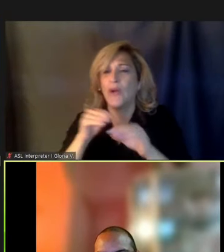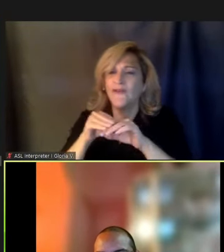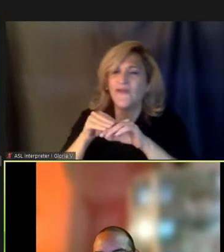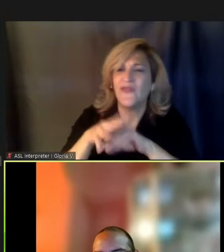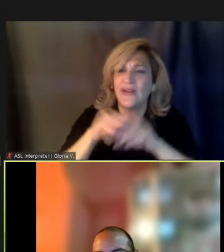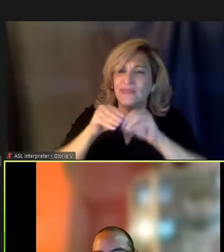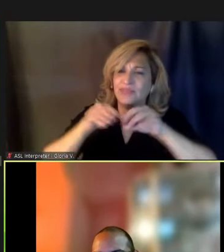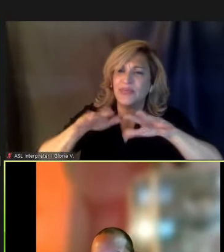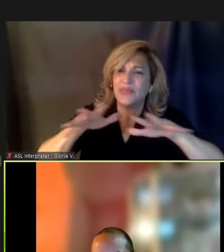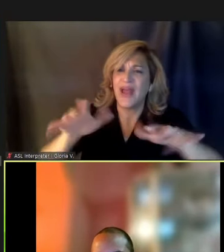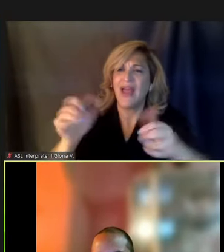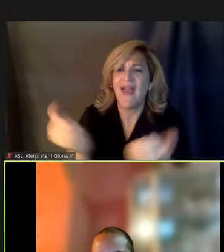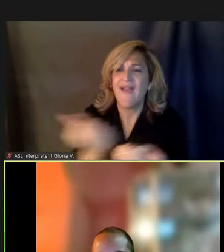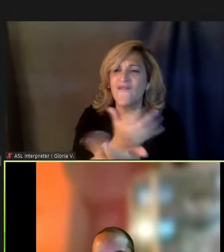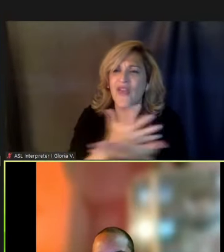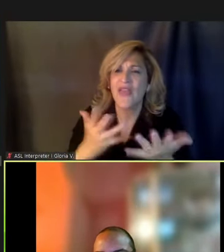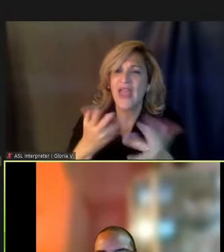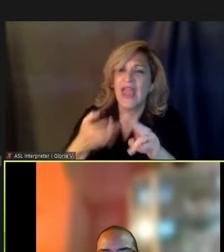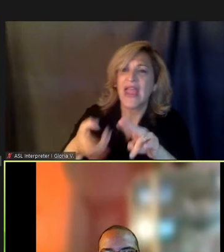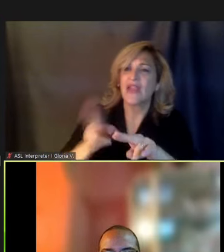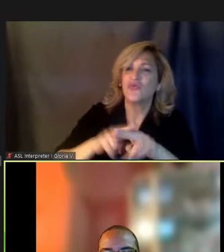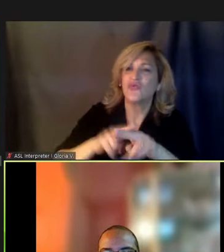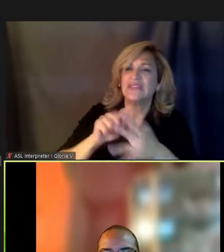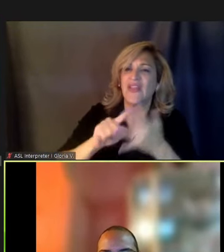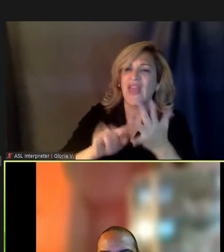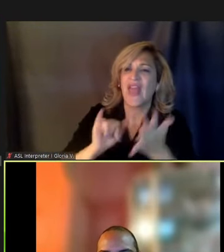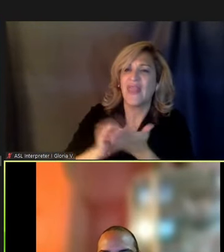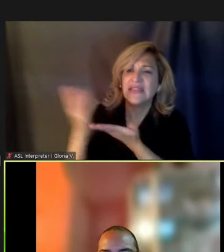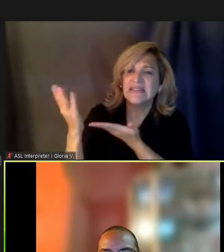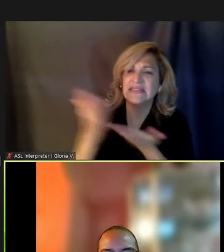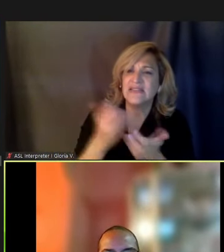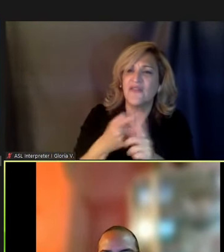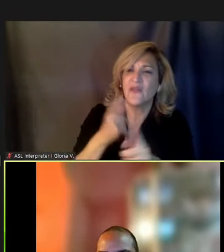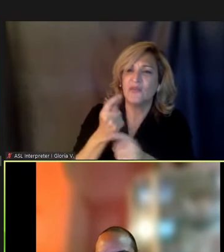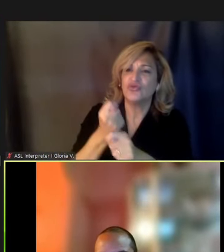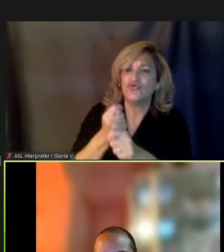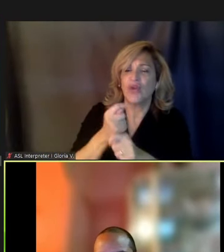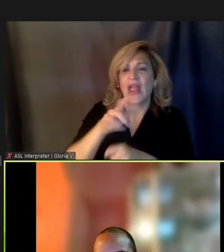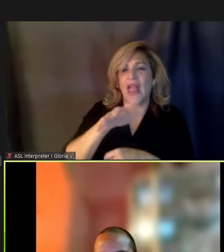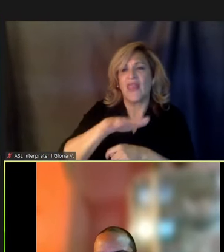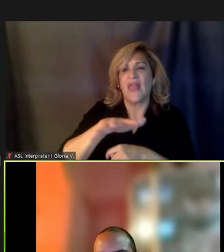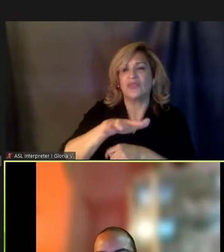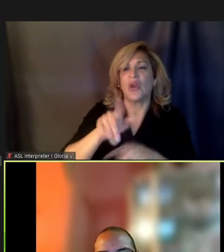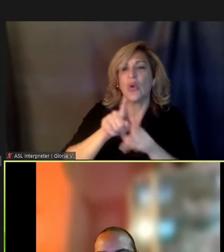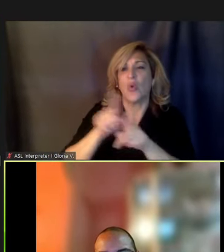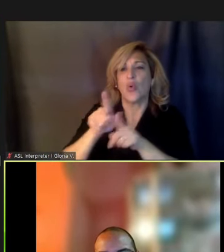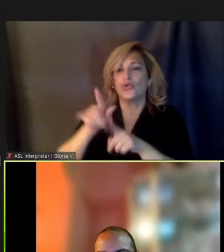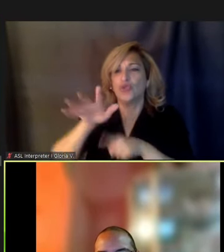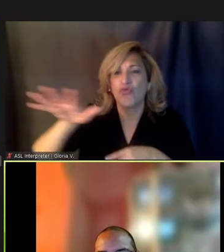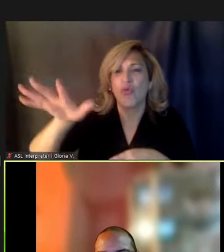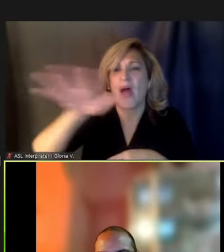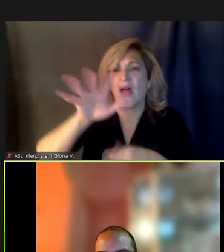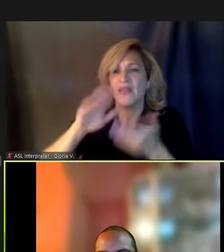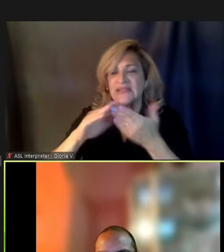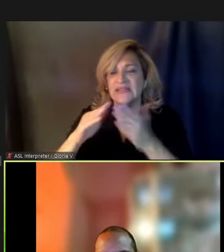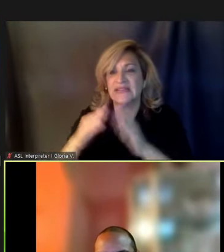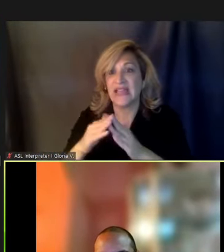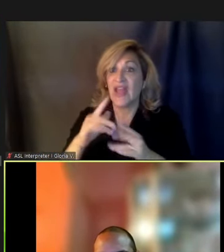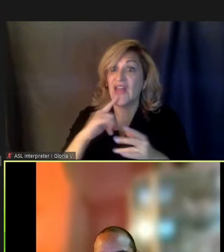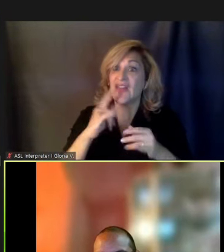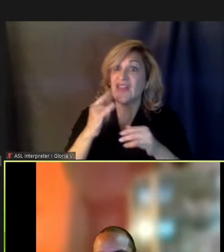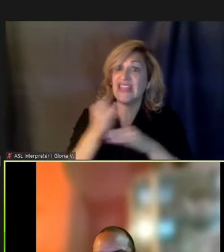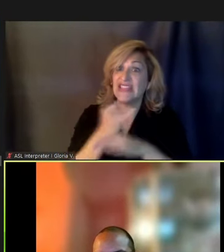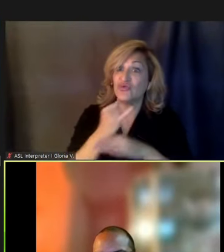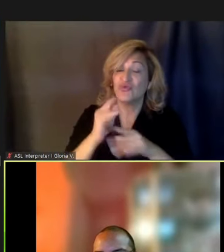everything, increase any of the items that gets delivered from a truck in that zone and throughout the city. The industry can't absorb another cost from this